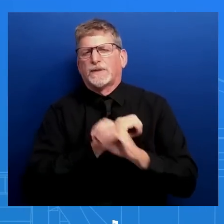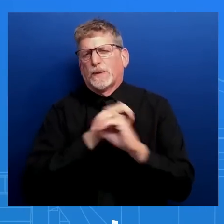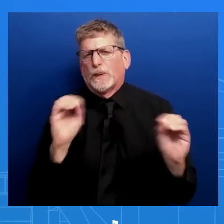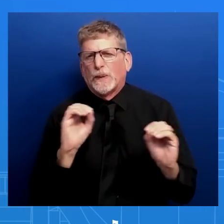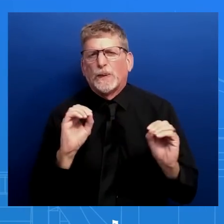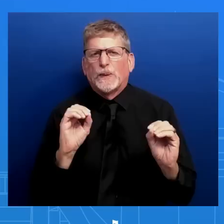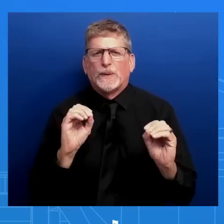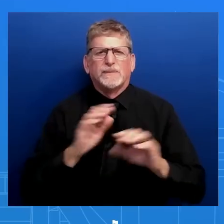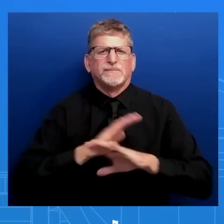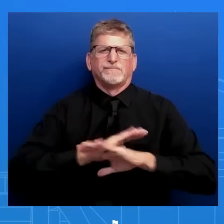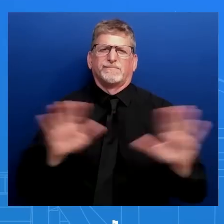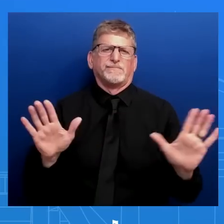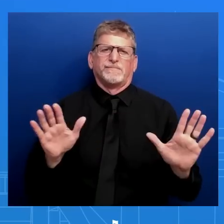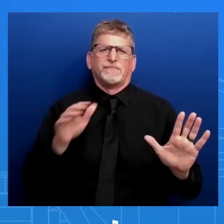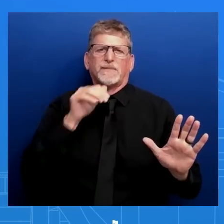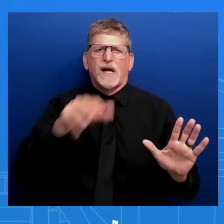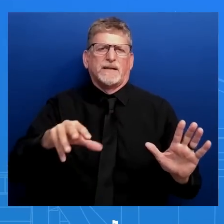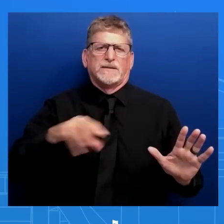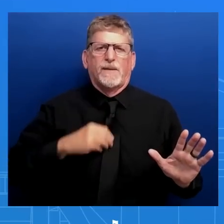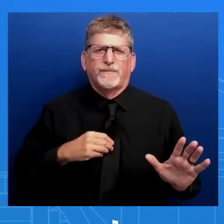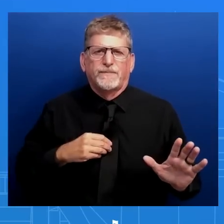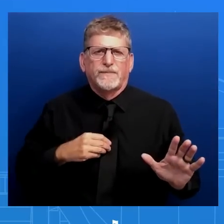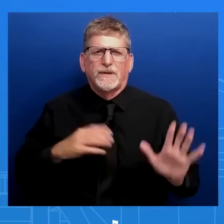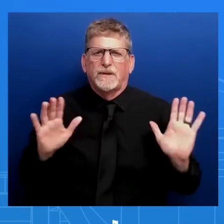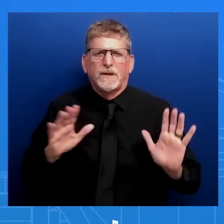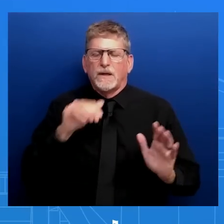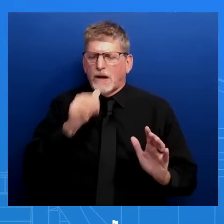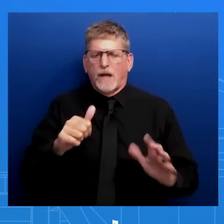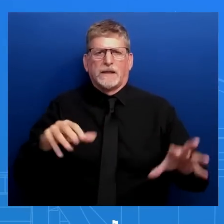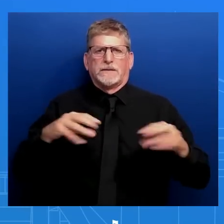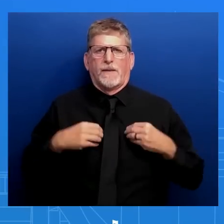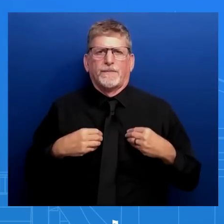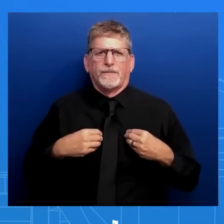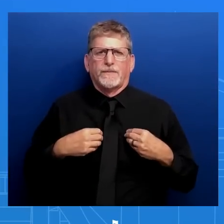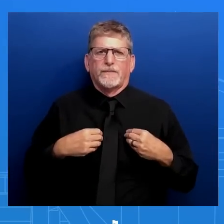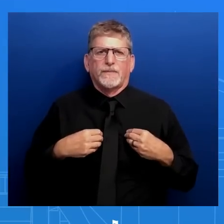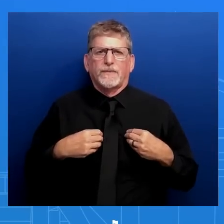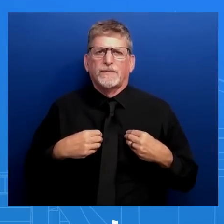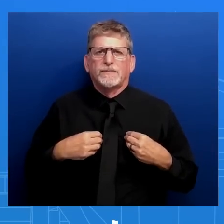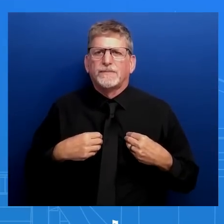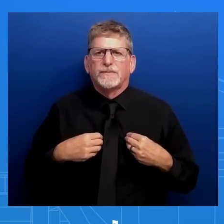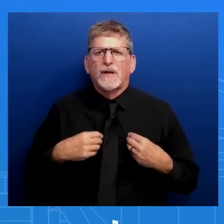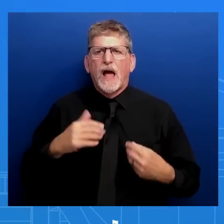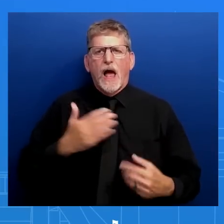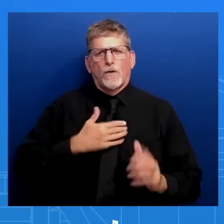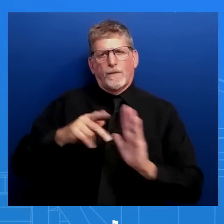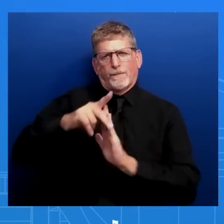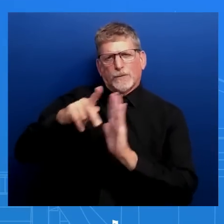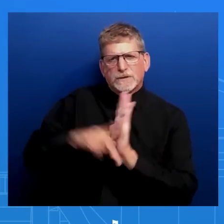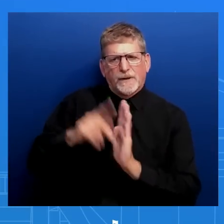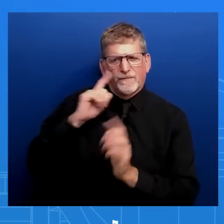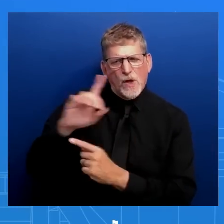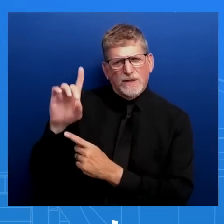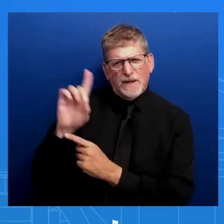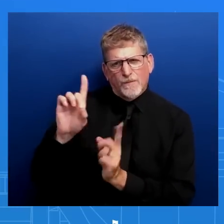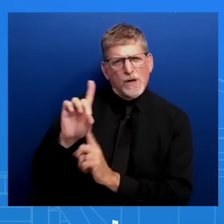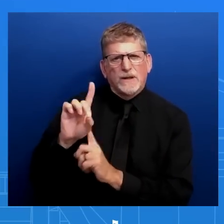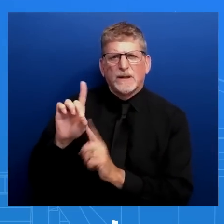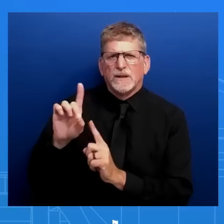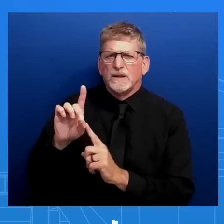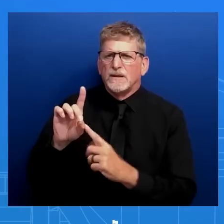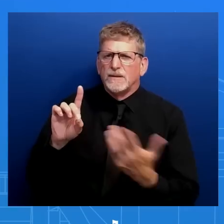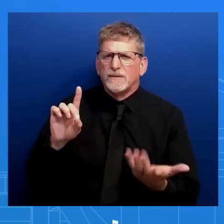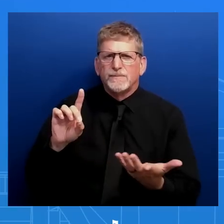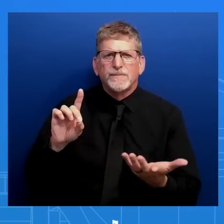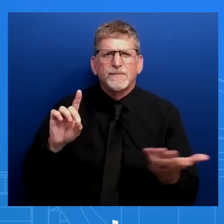It's antithetical to the very principles of democracy that you're right. Were on display last week during the state visit.